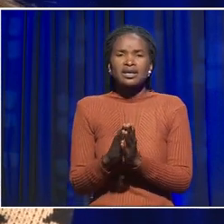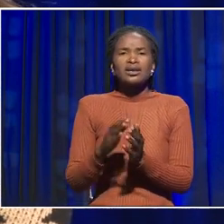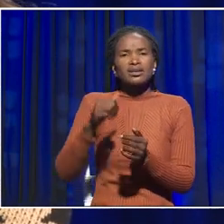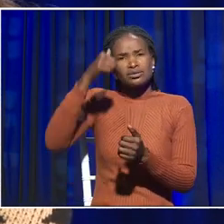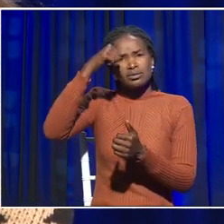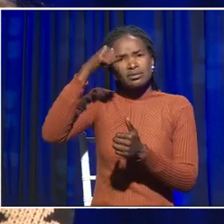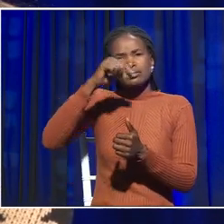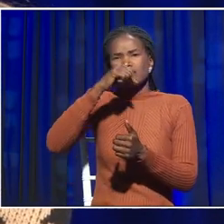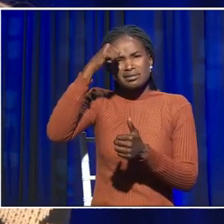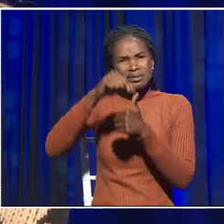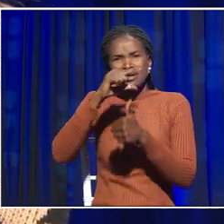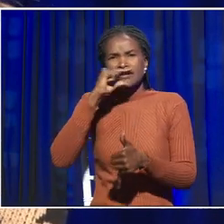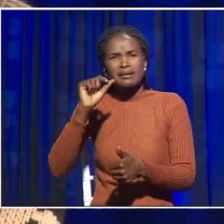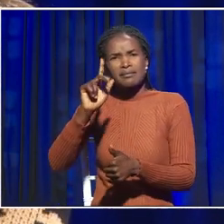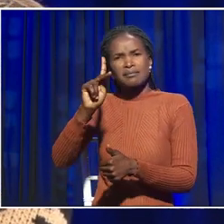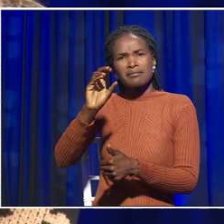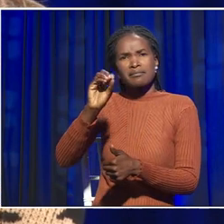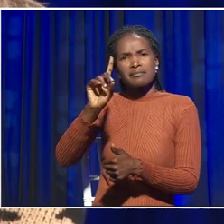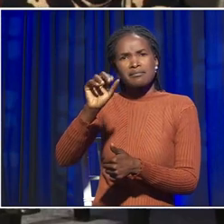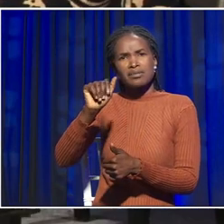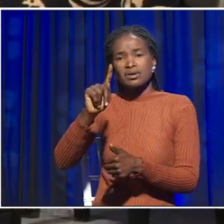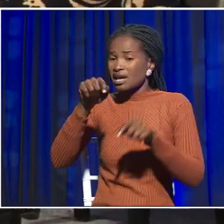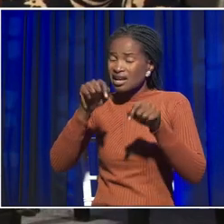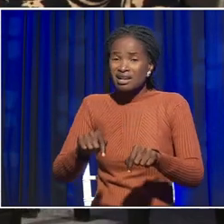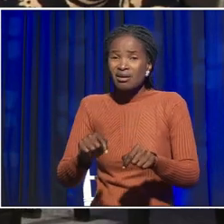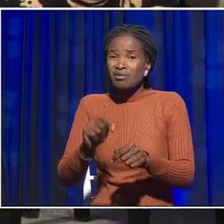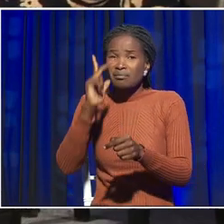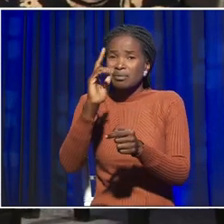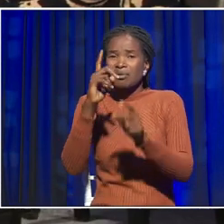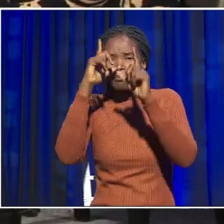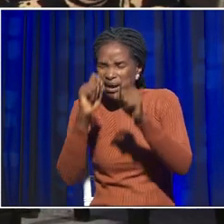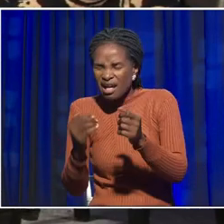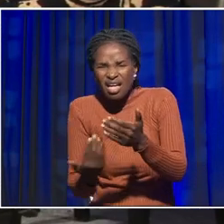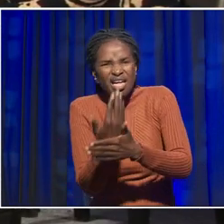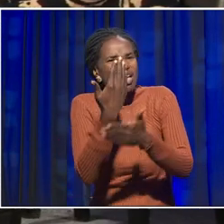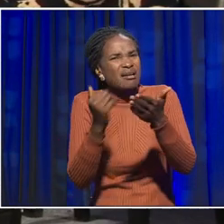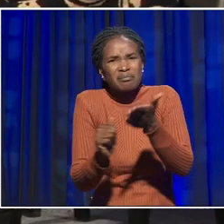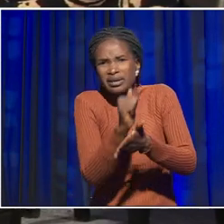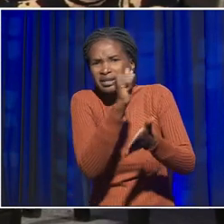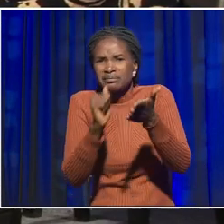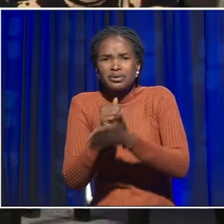today printing pictures, we're thinking, what? All the time that goes into it. So in 2001,